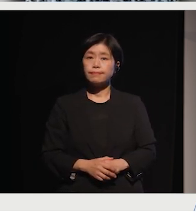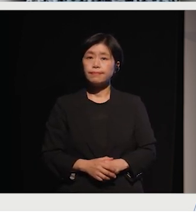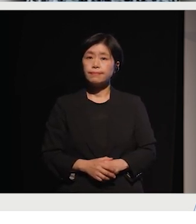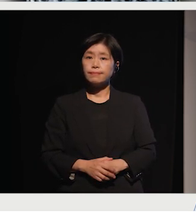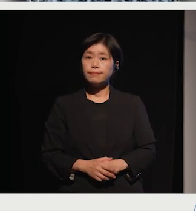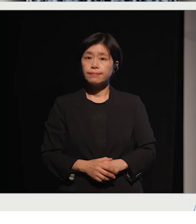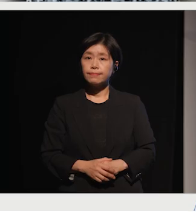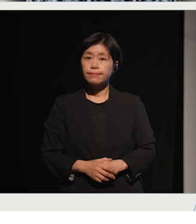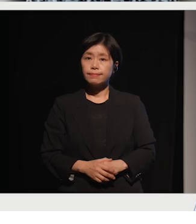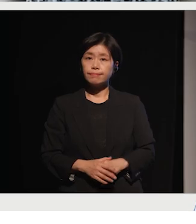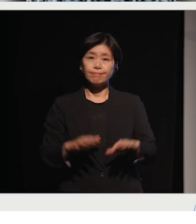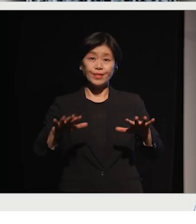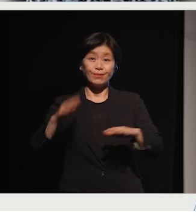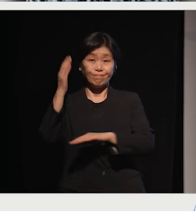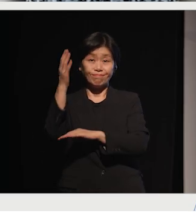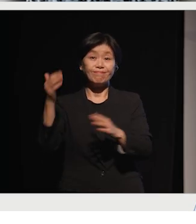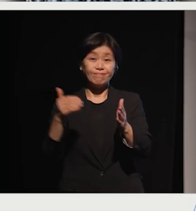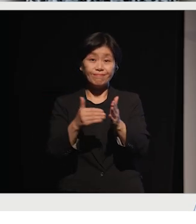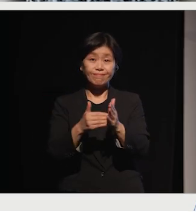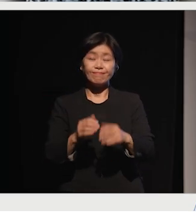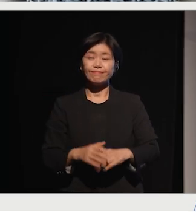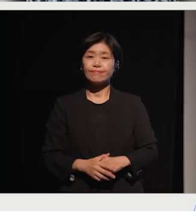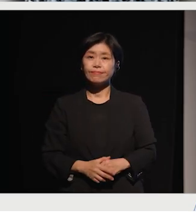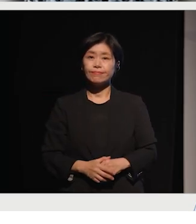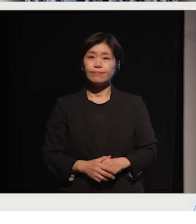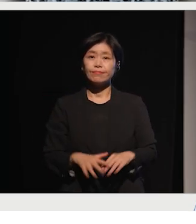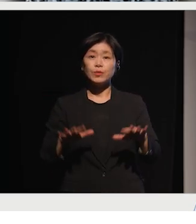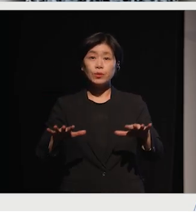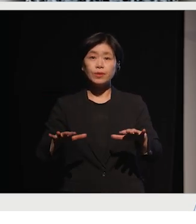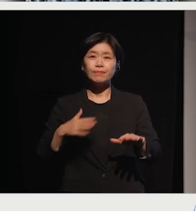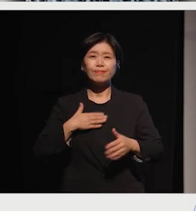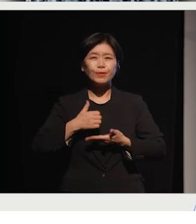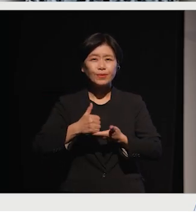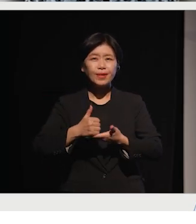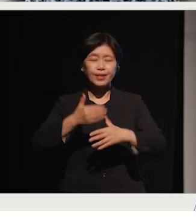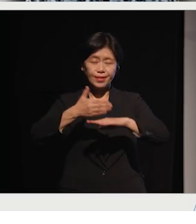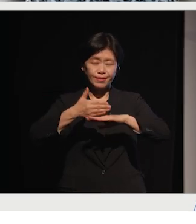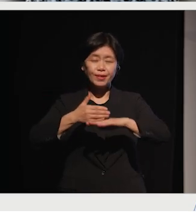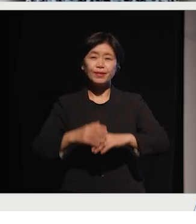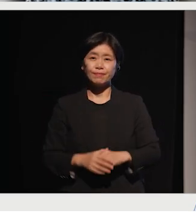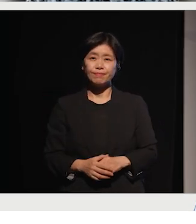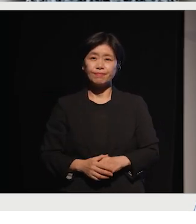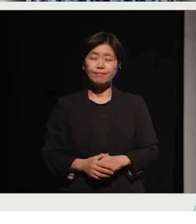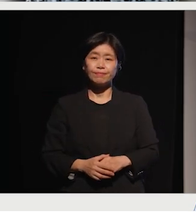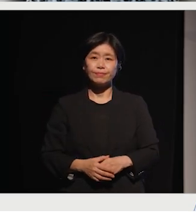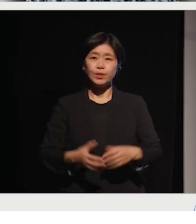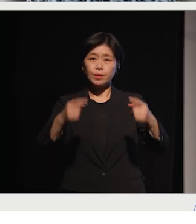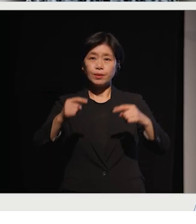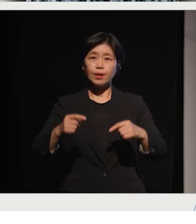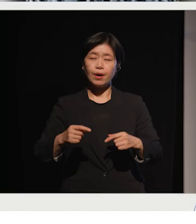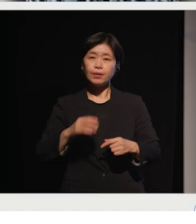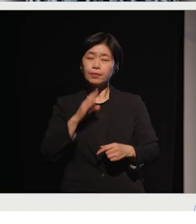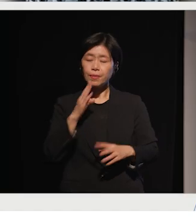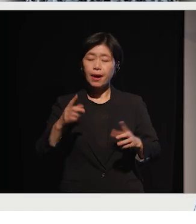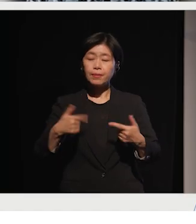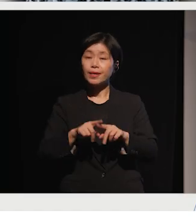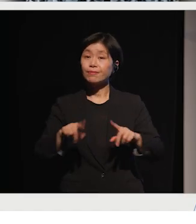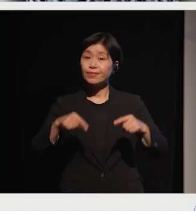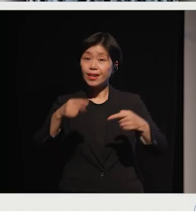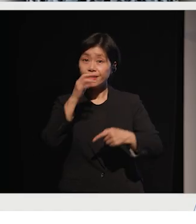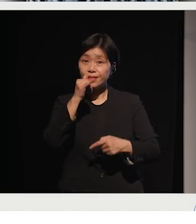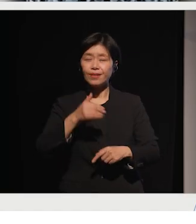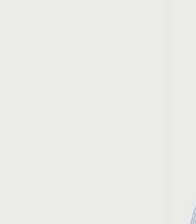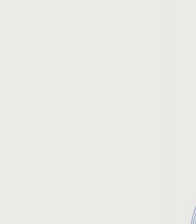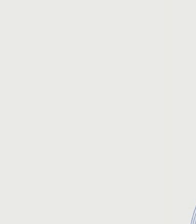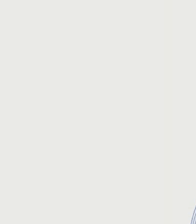you so much for having me. It's been an honor to be here, and I look forward to answering some of the questions that you have. Thank you.